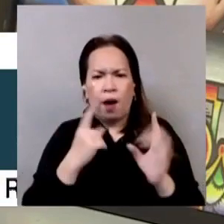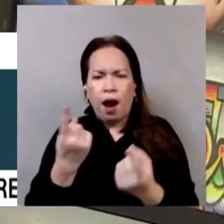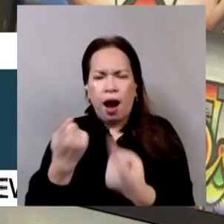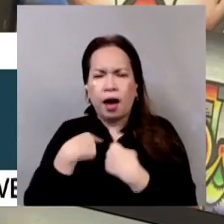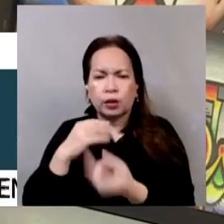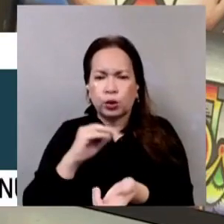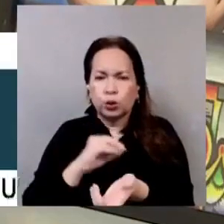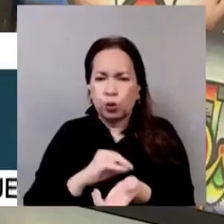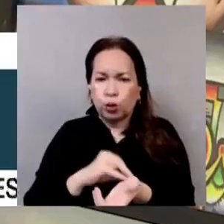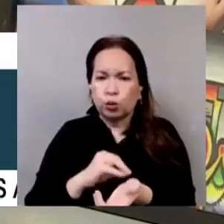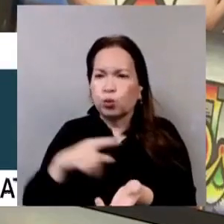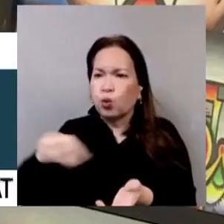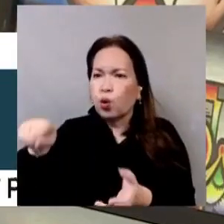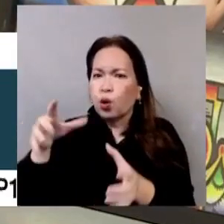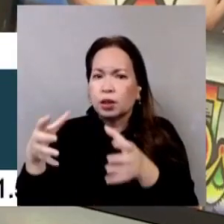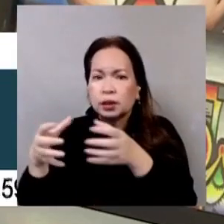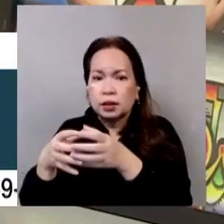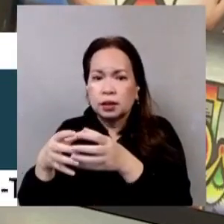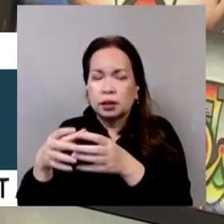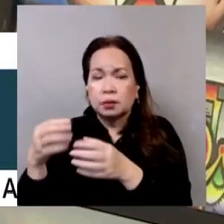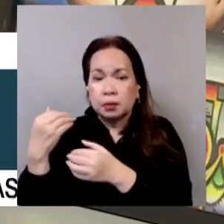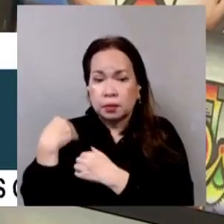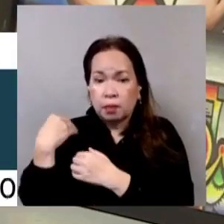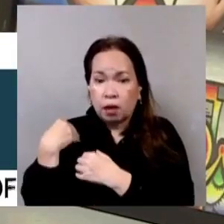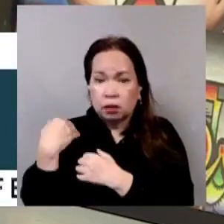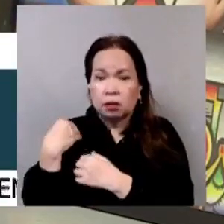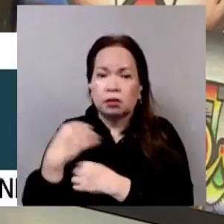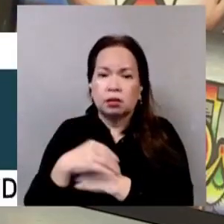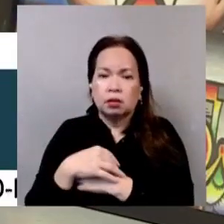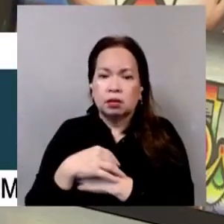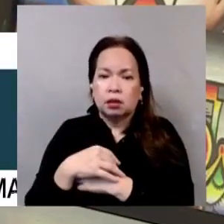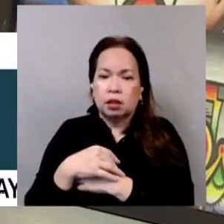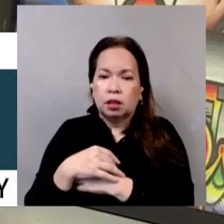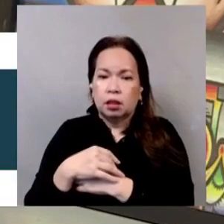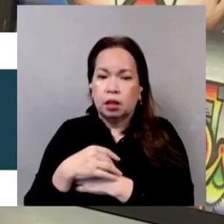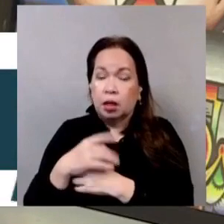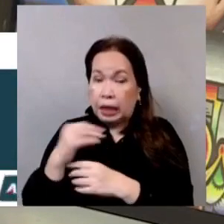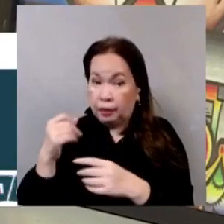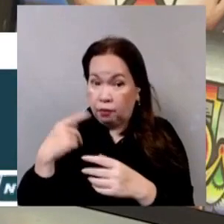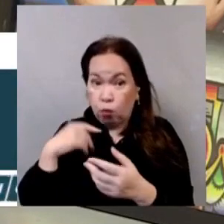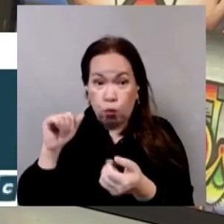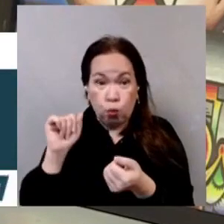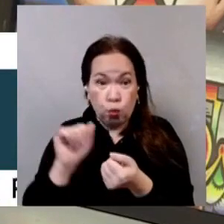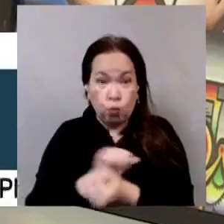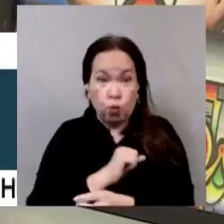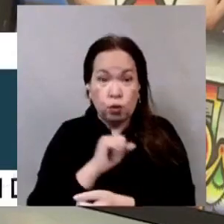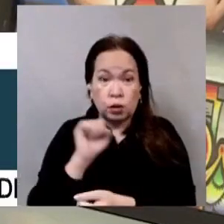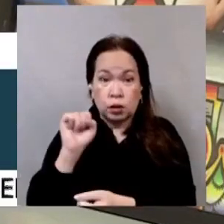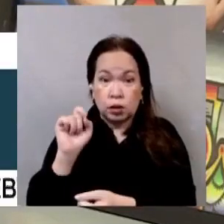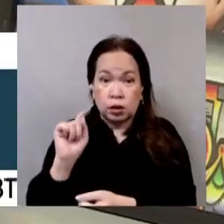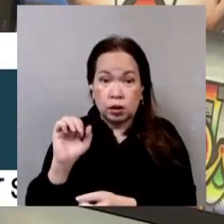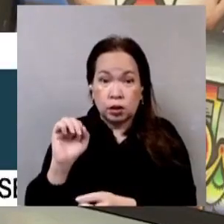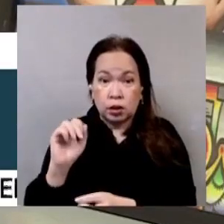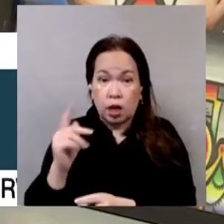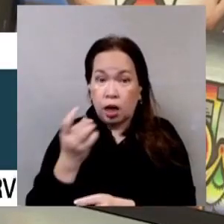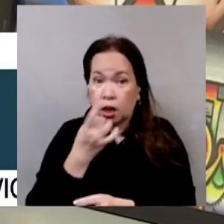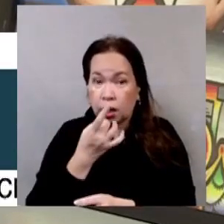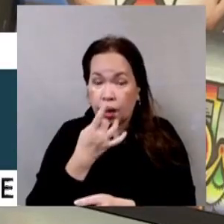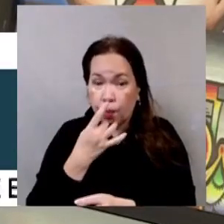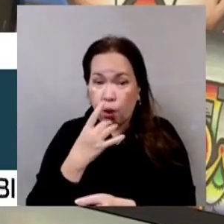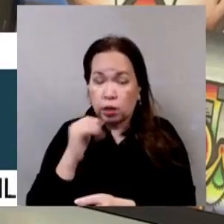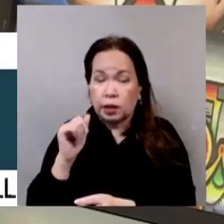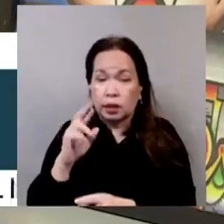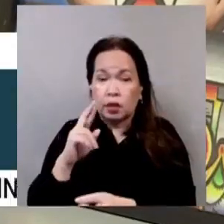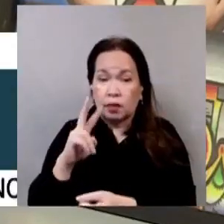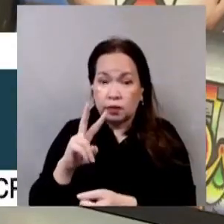ng treatment hub. Whether meron bang stock out or meron bang shortage. Ang isang malinaw lang